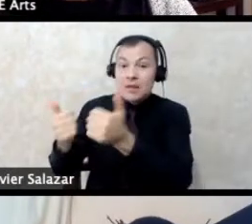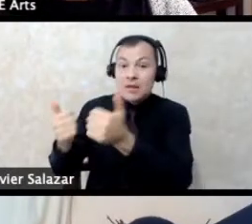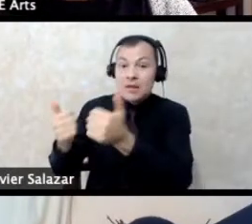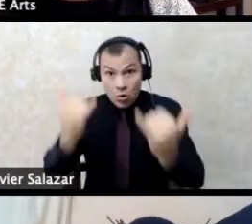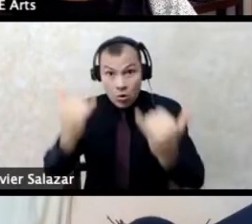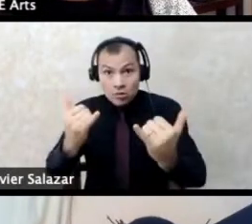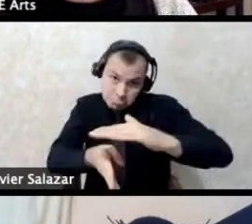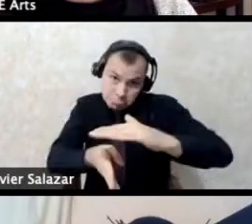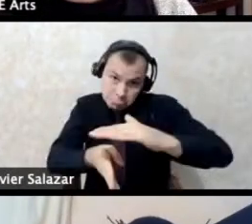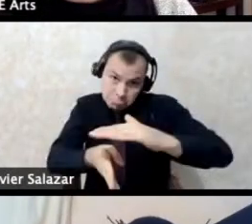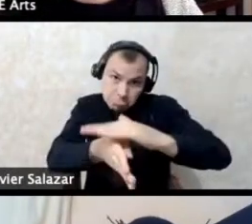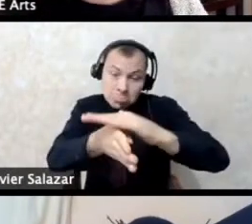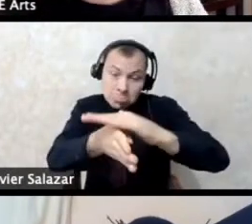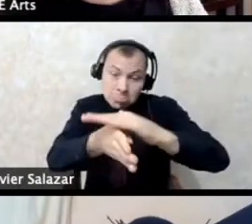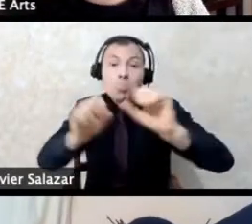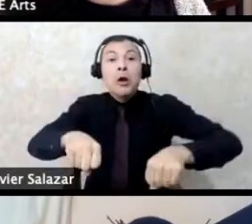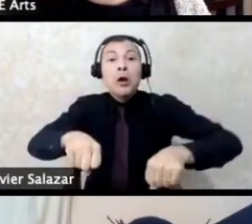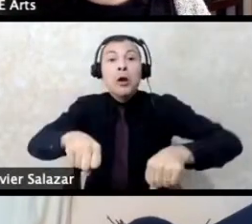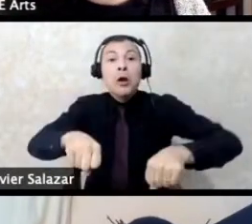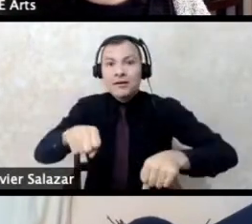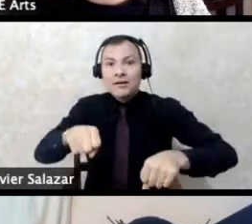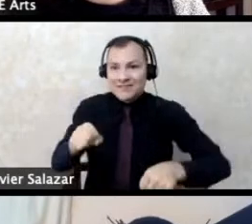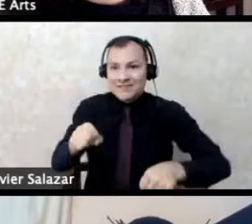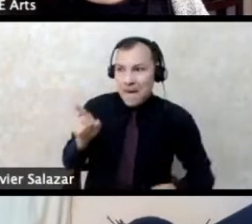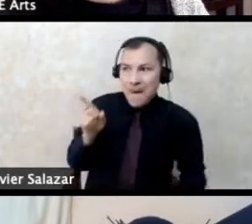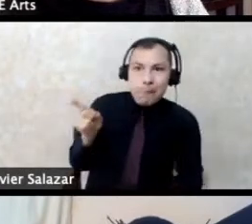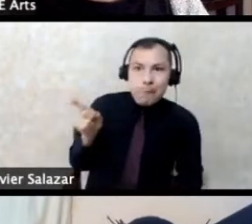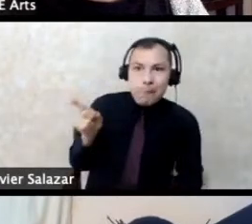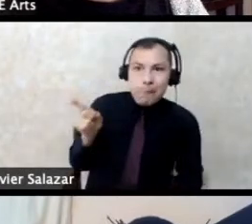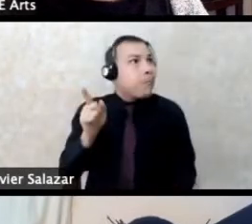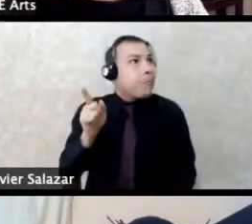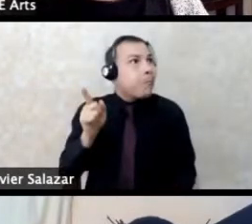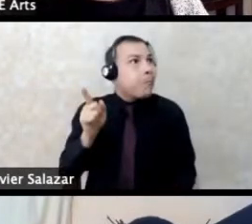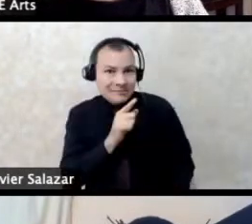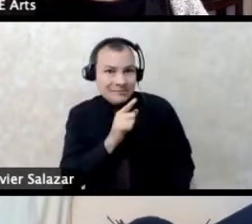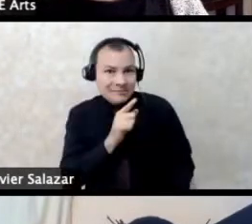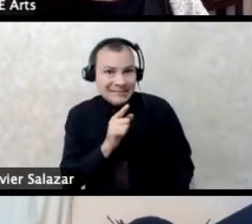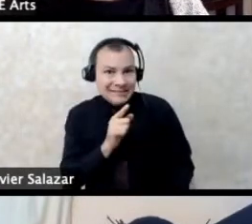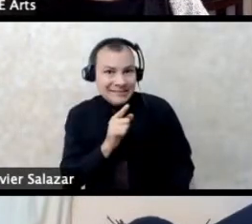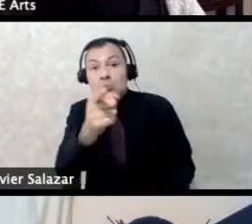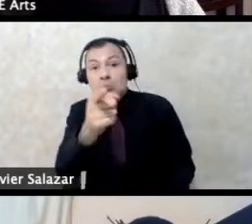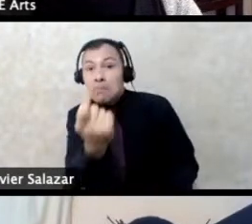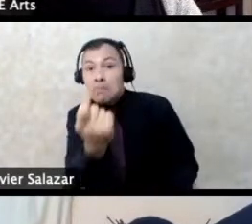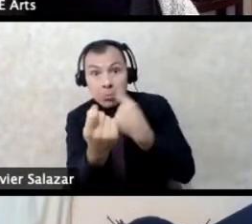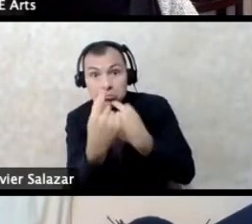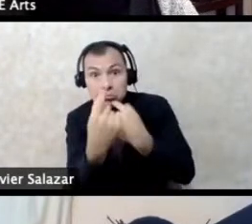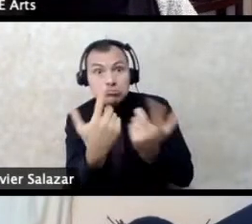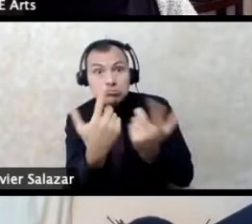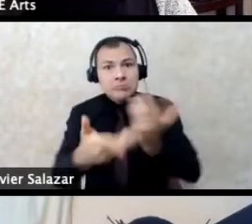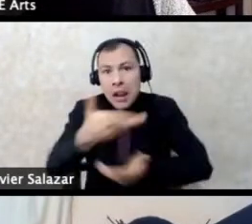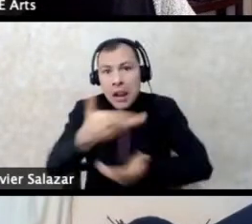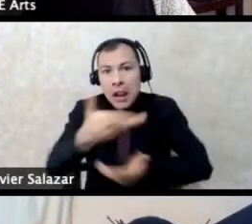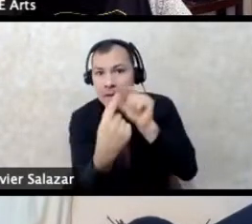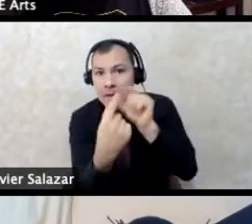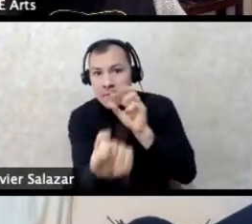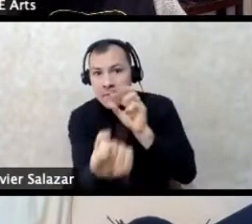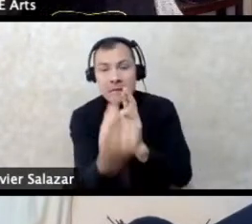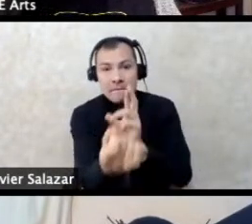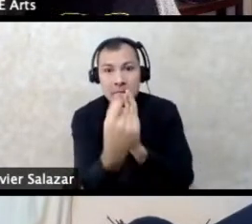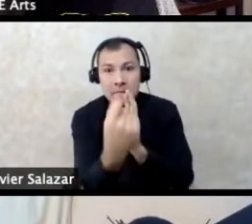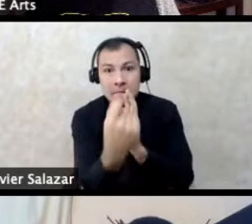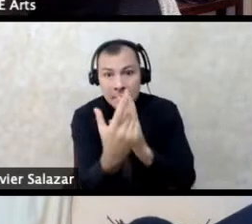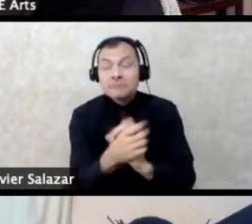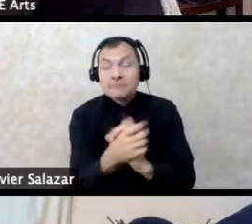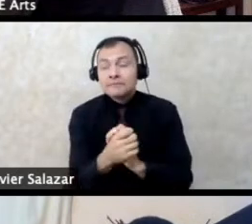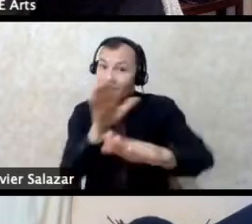con nuestros amigos de la mesa. También quiero recordarles que hoy es 21 de septiembre del 2020 y que hoy se conmemora